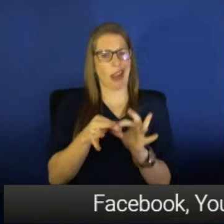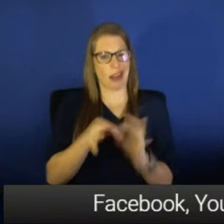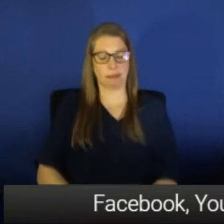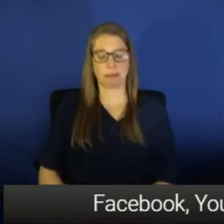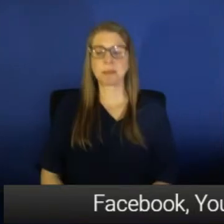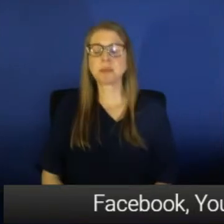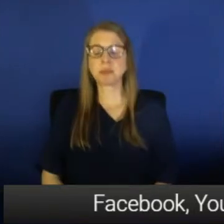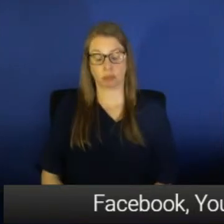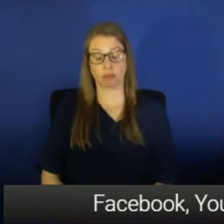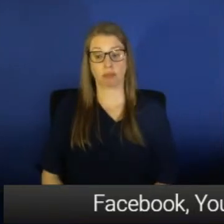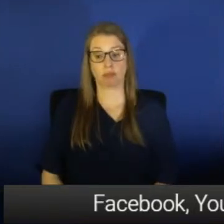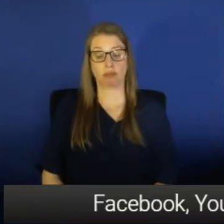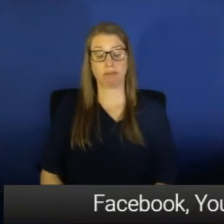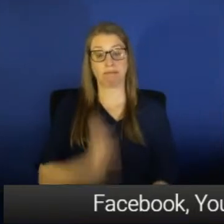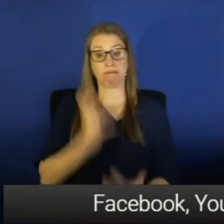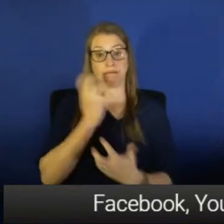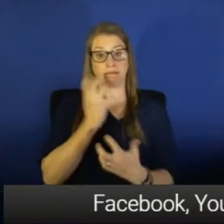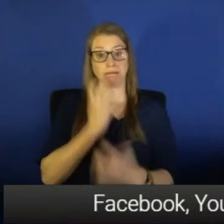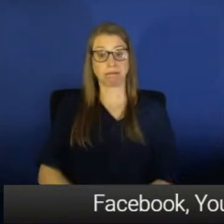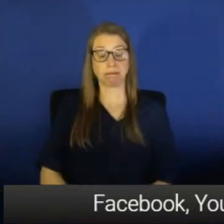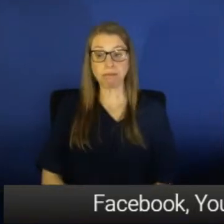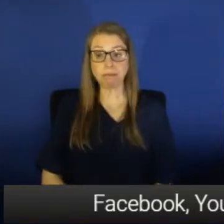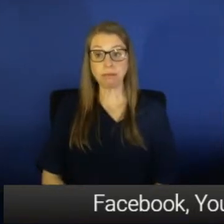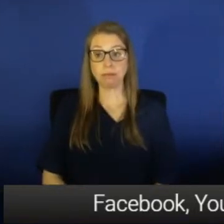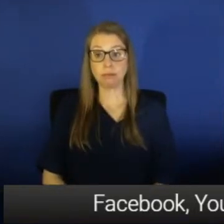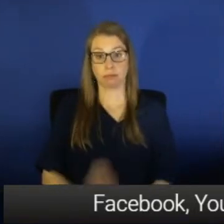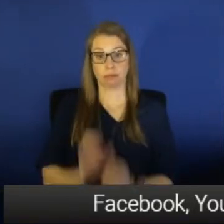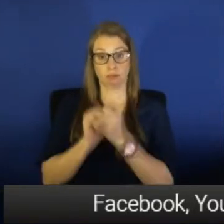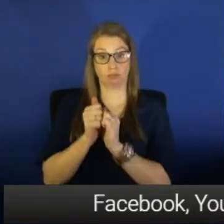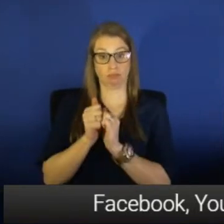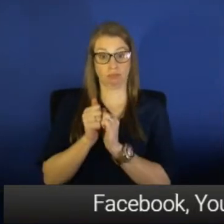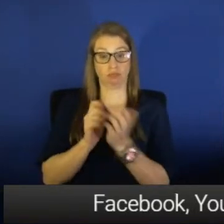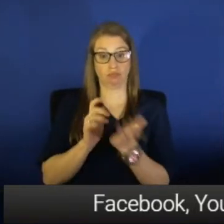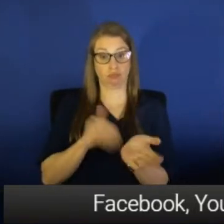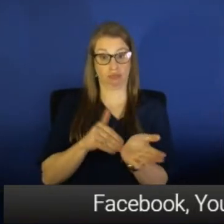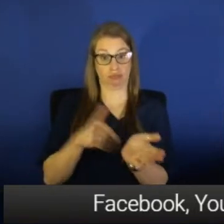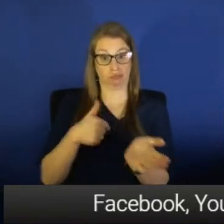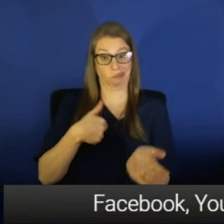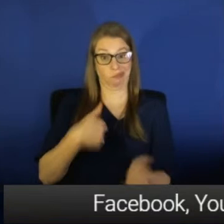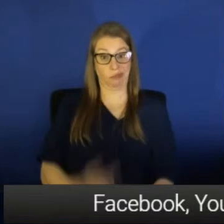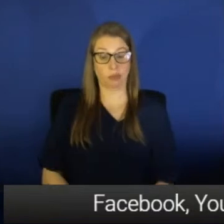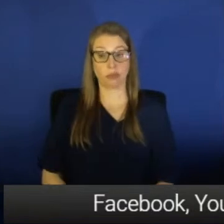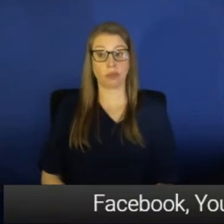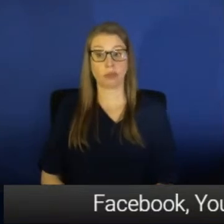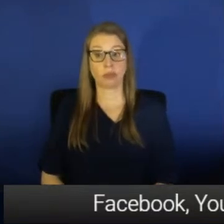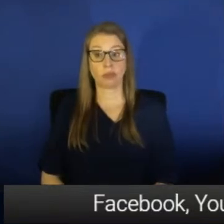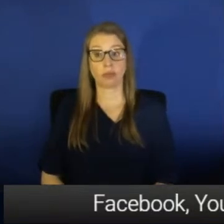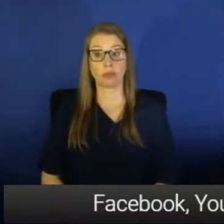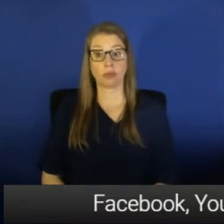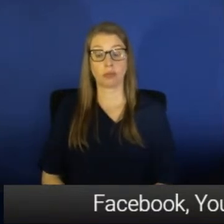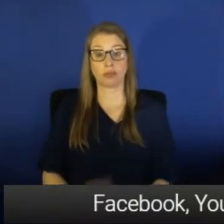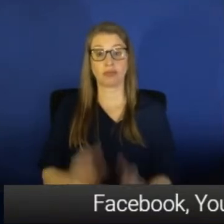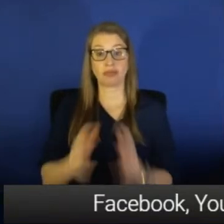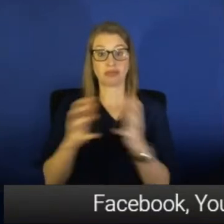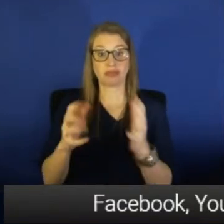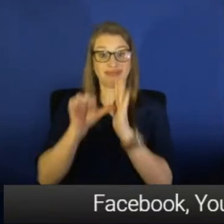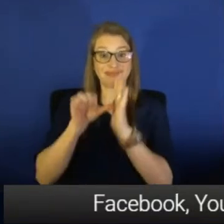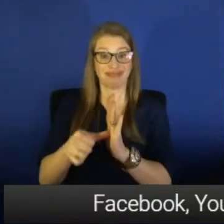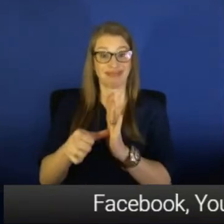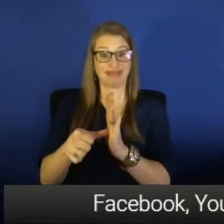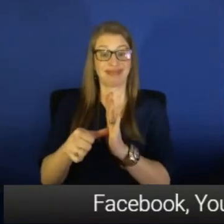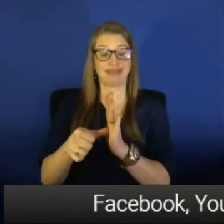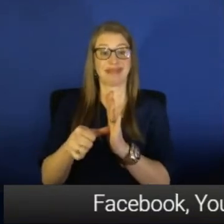seems incredible as a sports physician, that that much emphasis is put